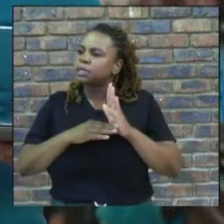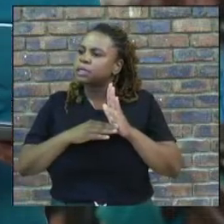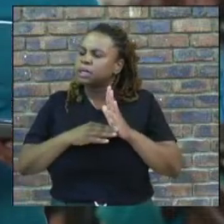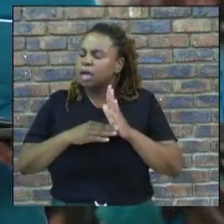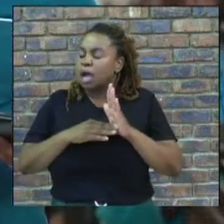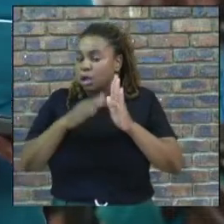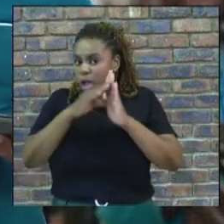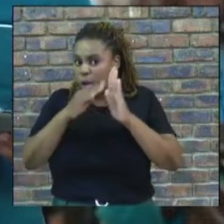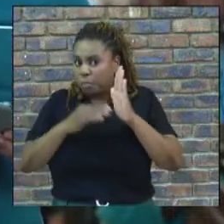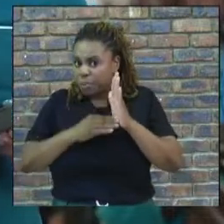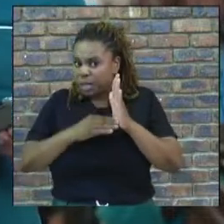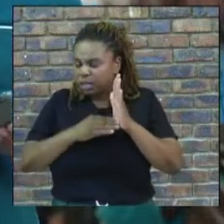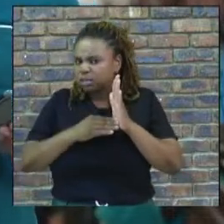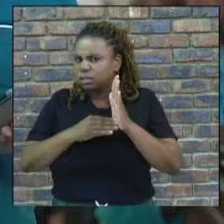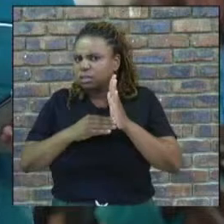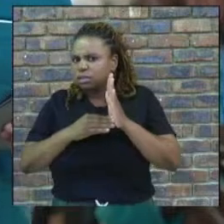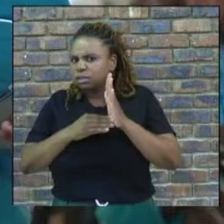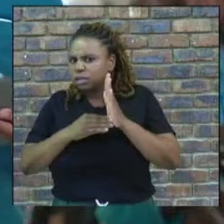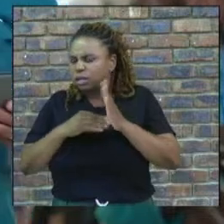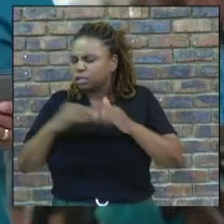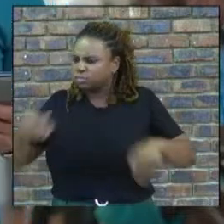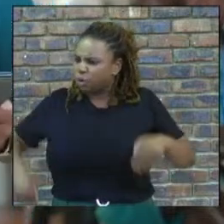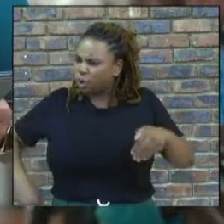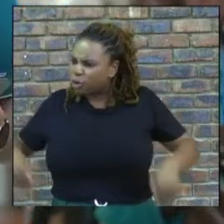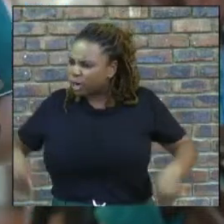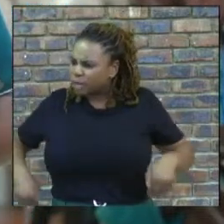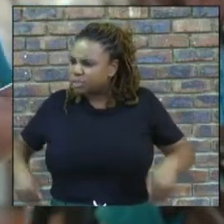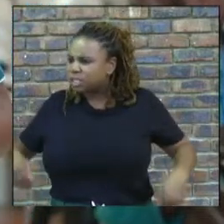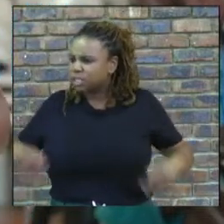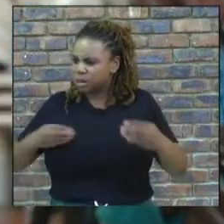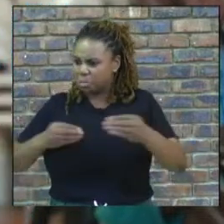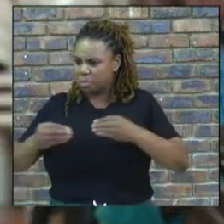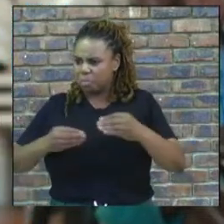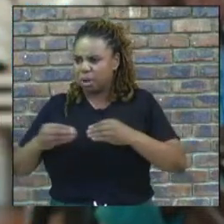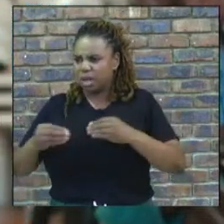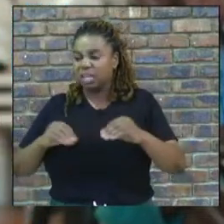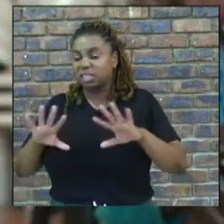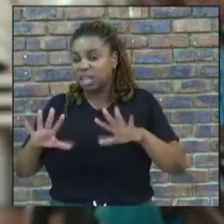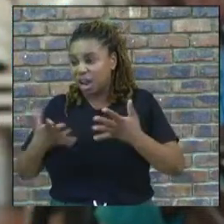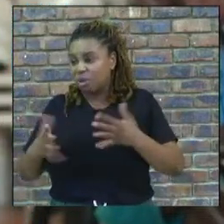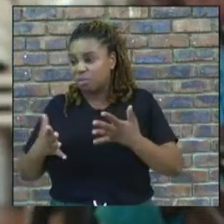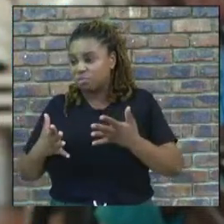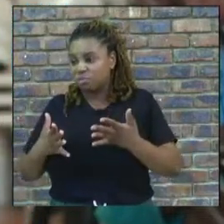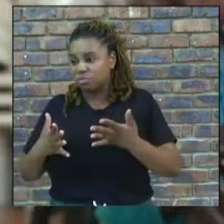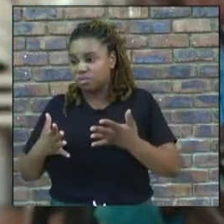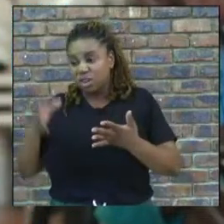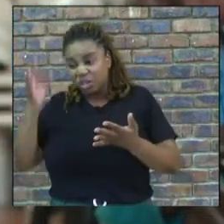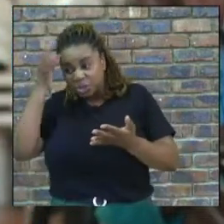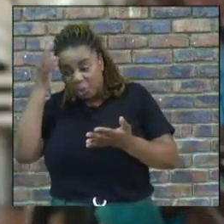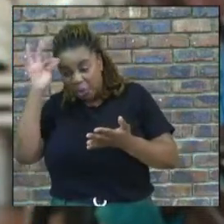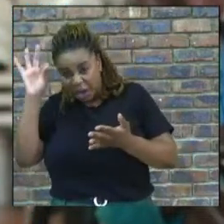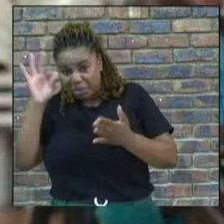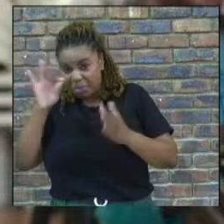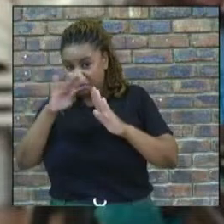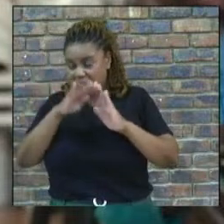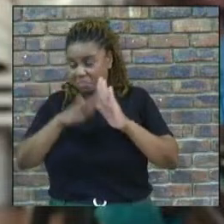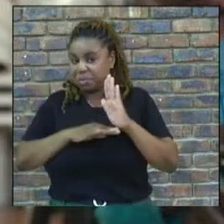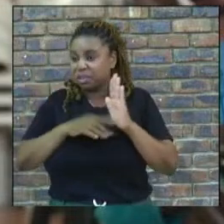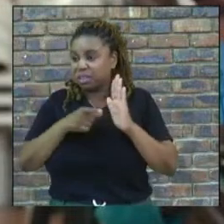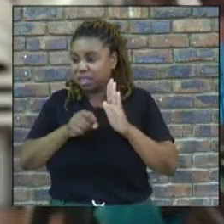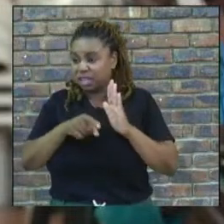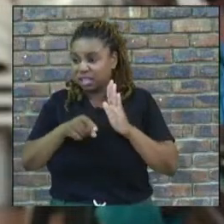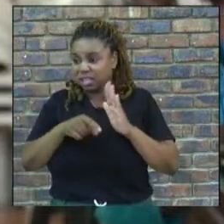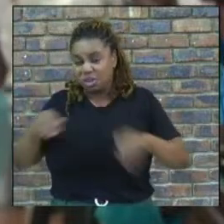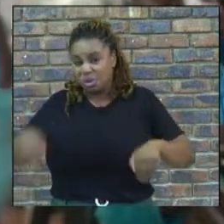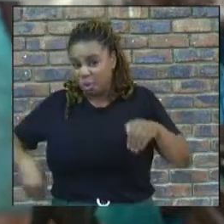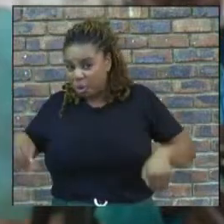what if somebody is not able, and we are very well aware of fronting that is taking place, especially in large